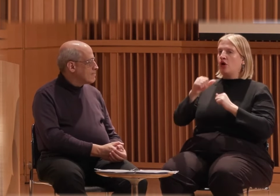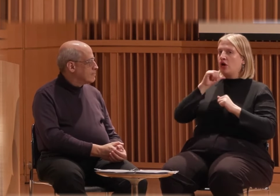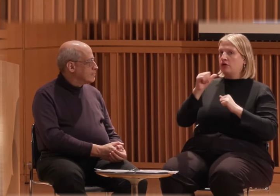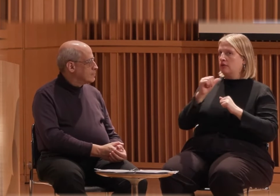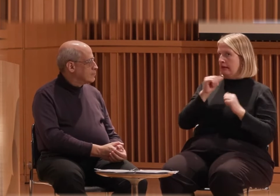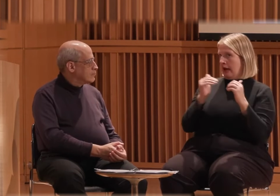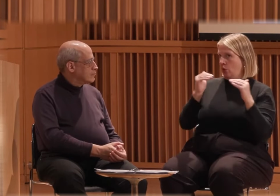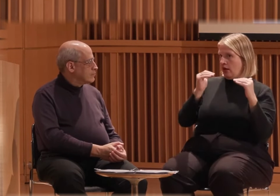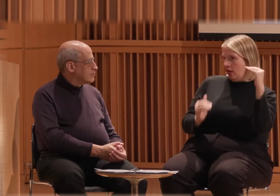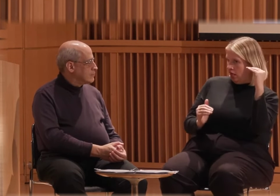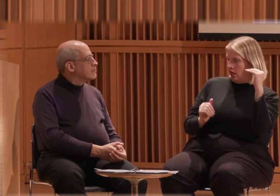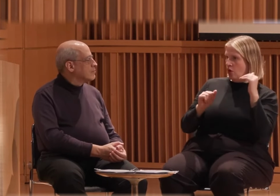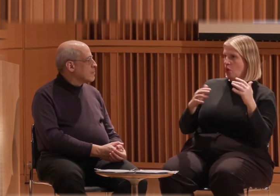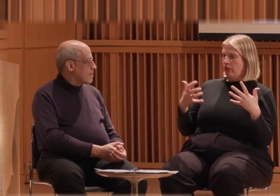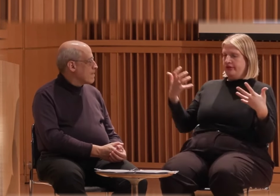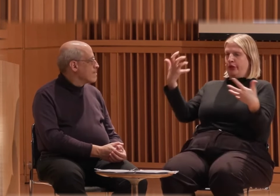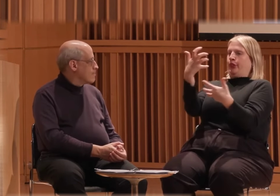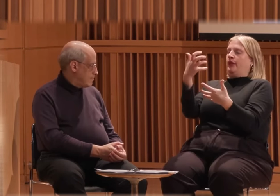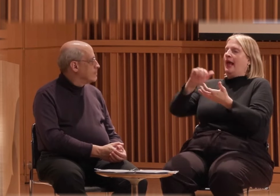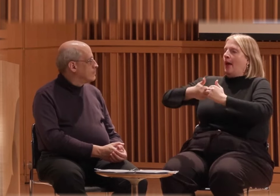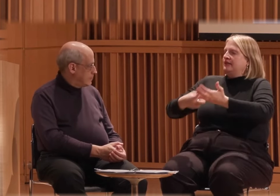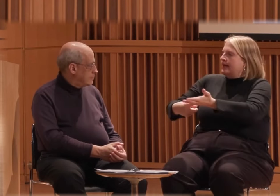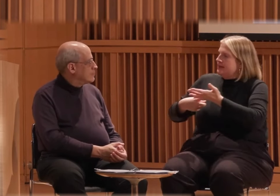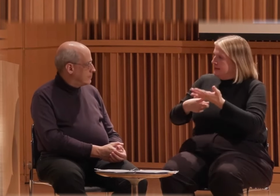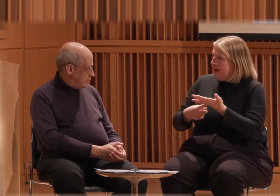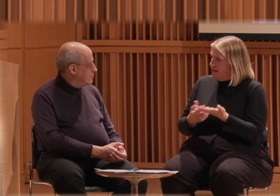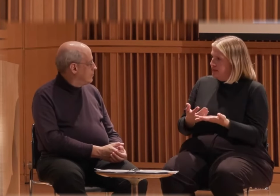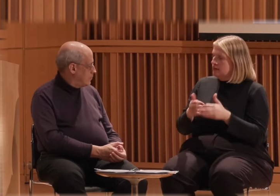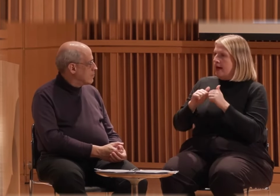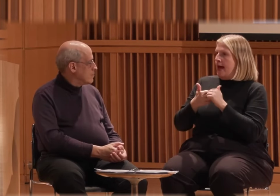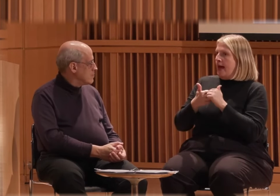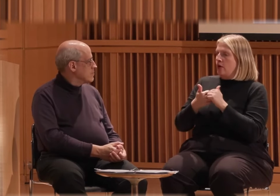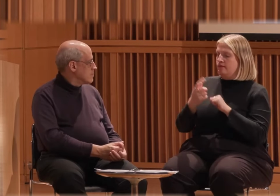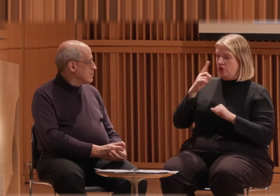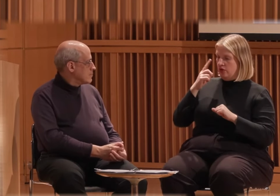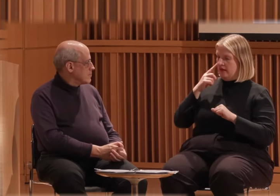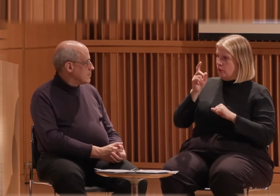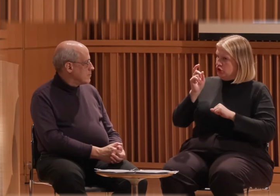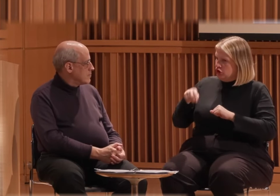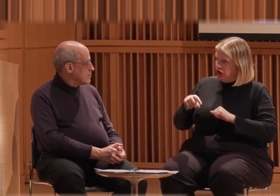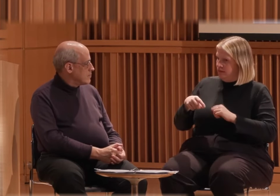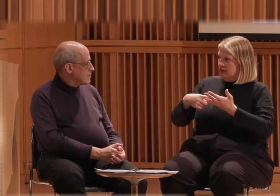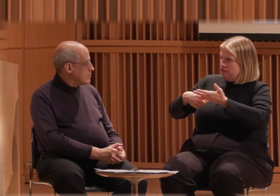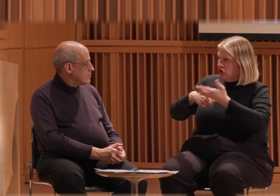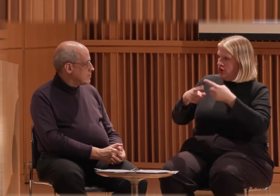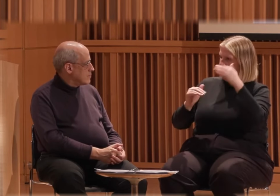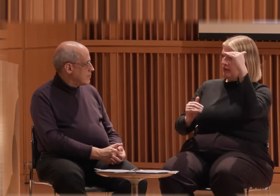or disparities usually talked about, and how do you think we should be talking about